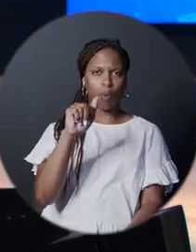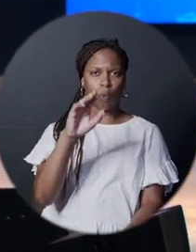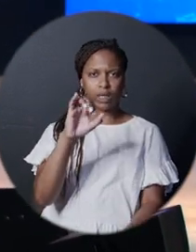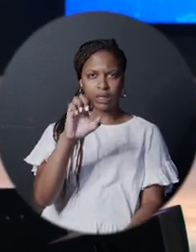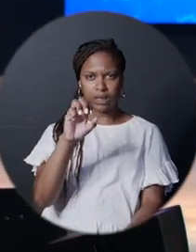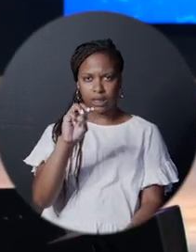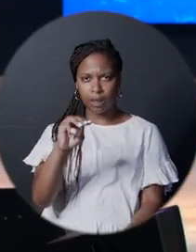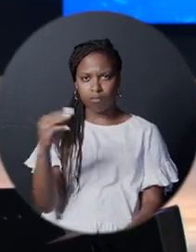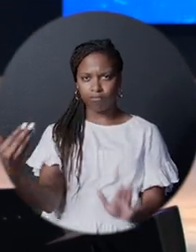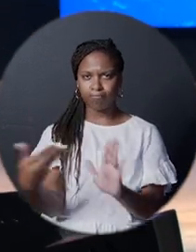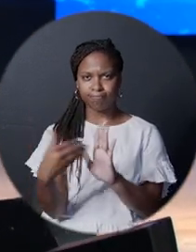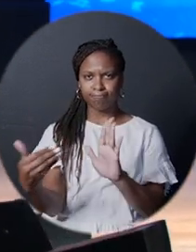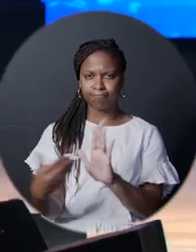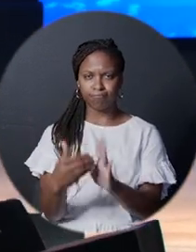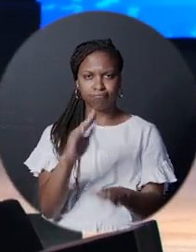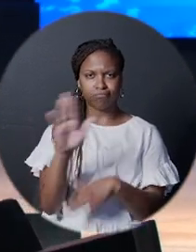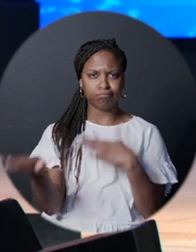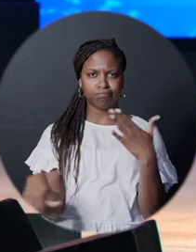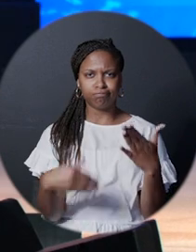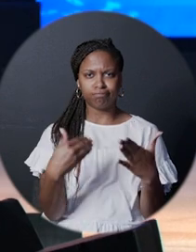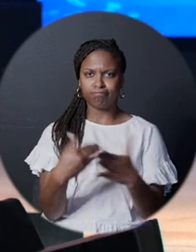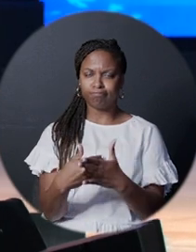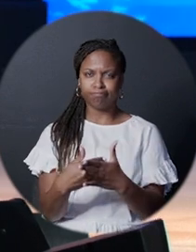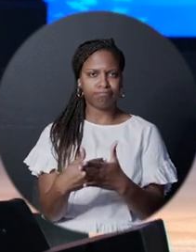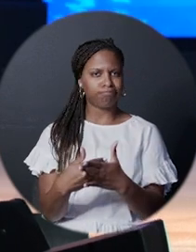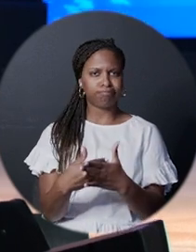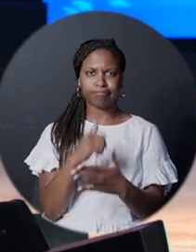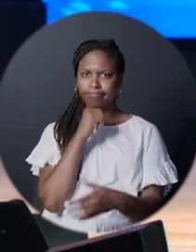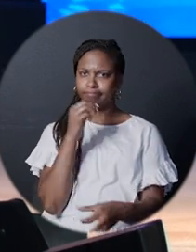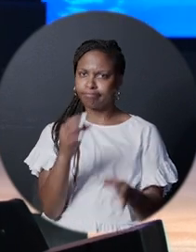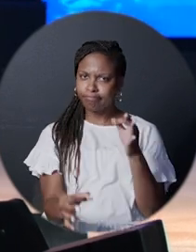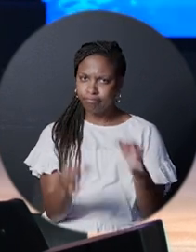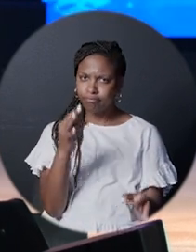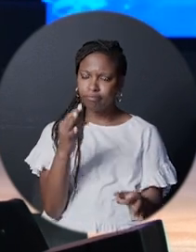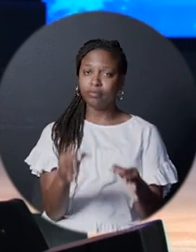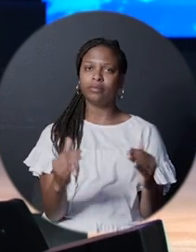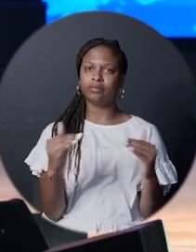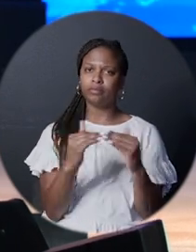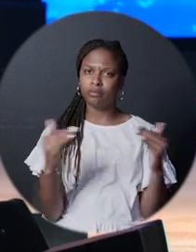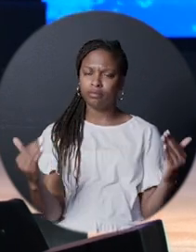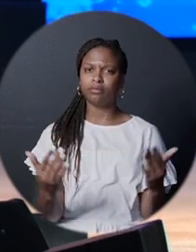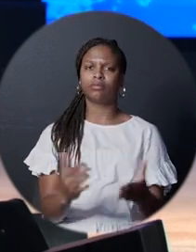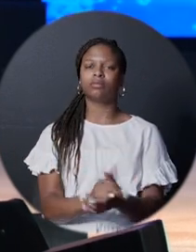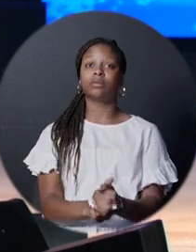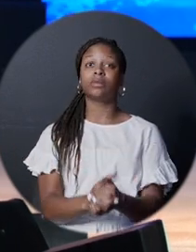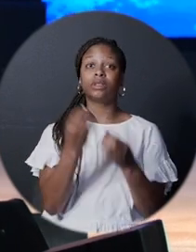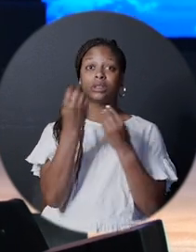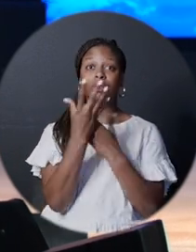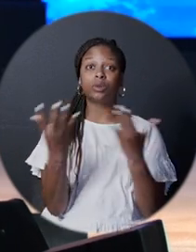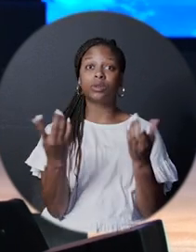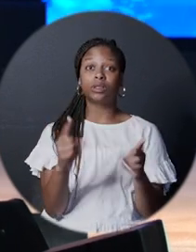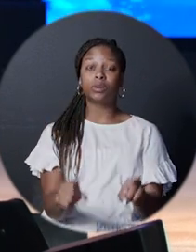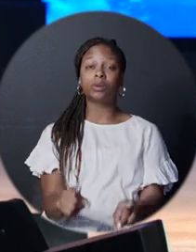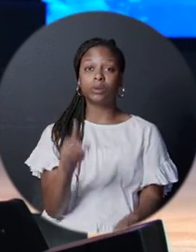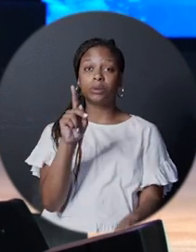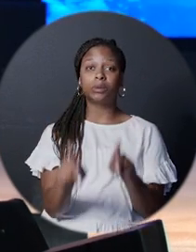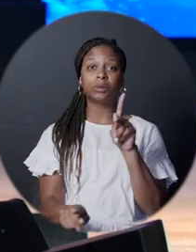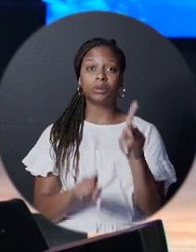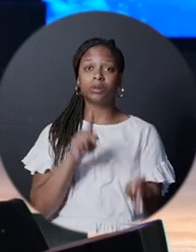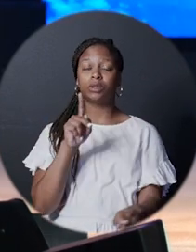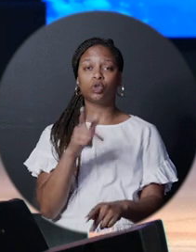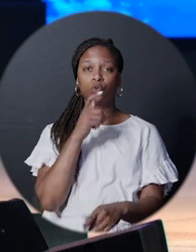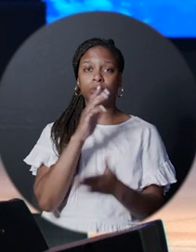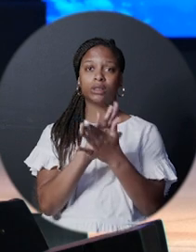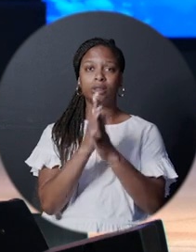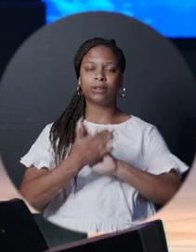stand against all racism. I stand against it all. But let me tell you, what